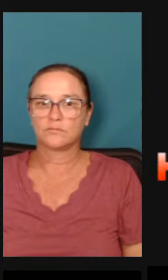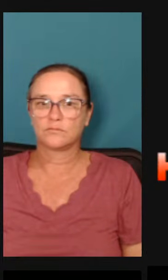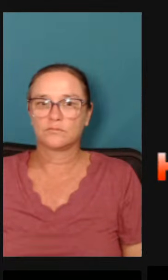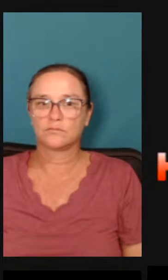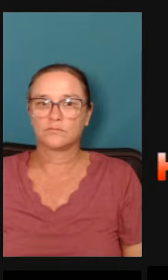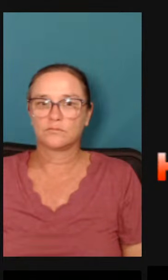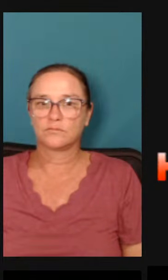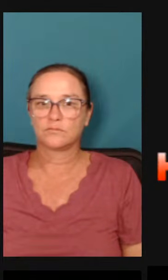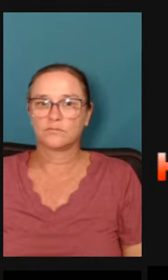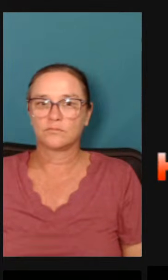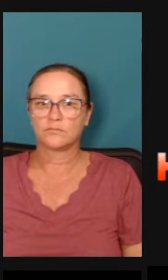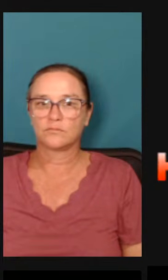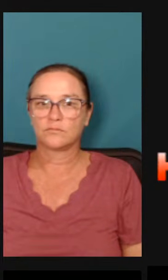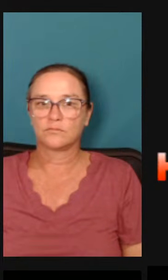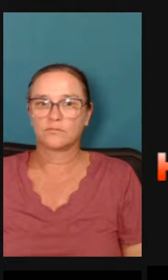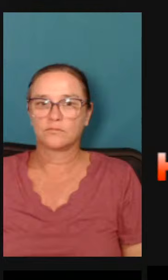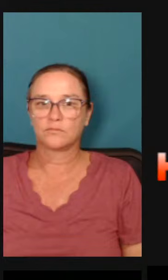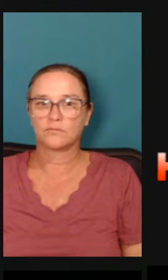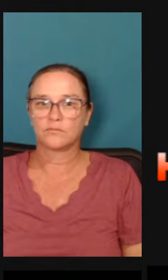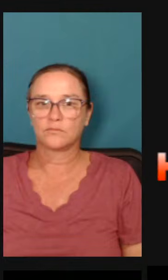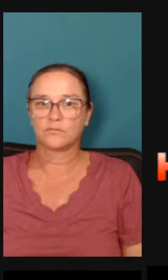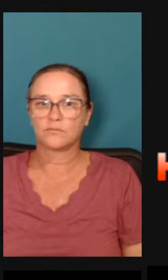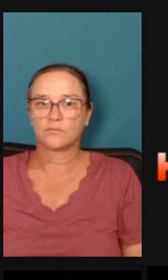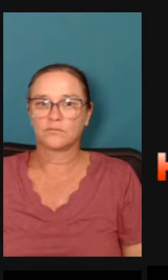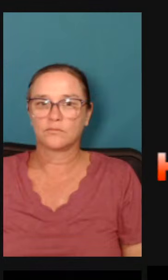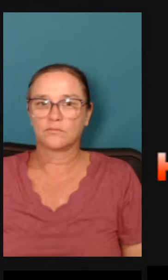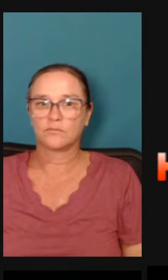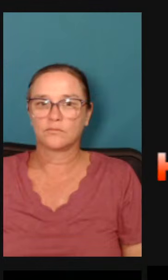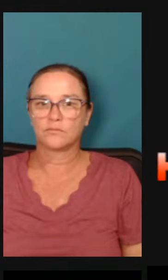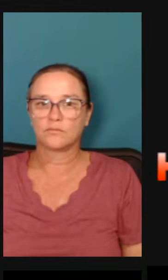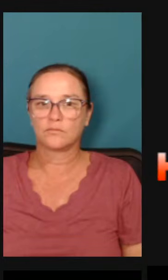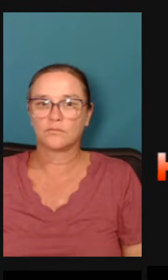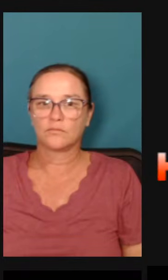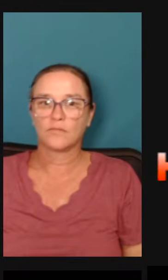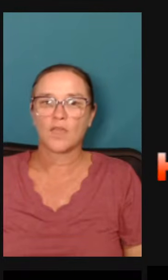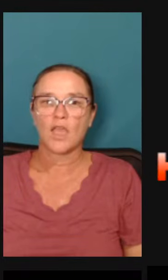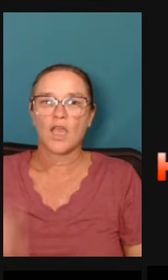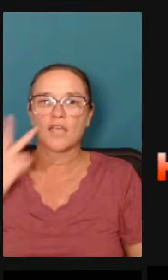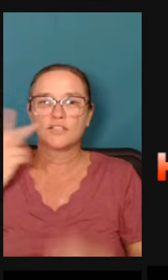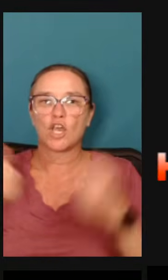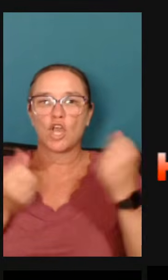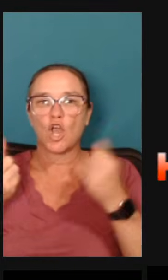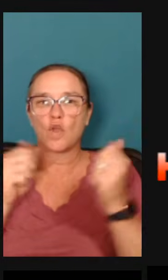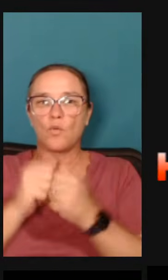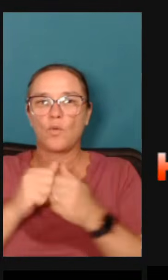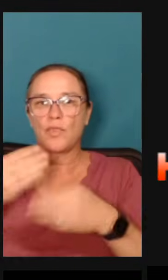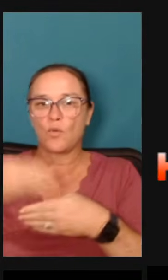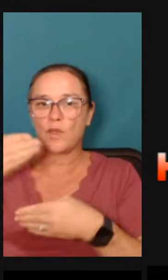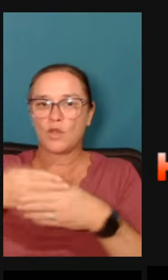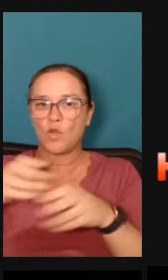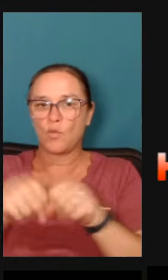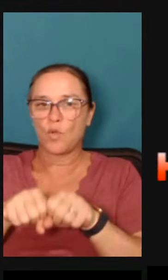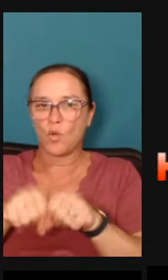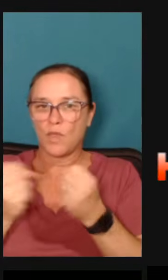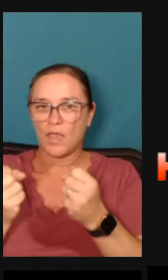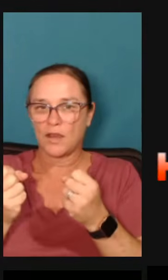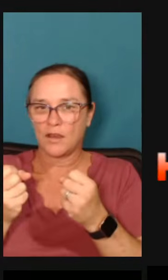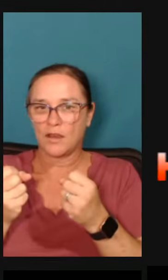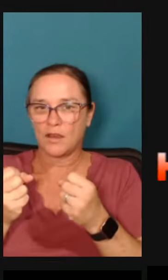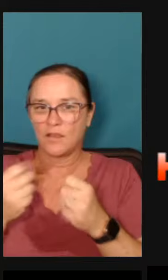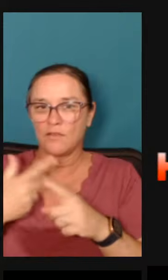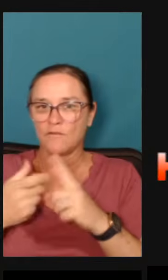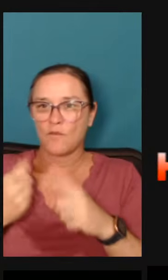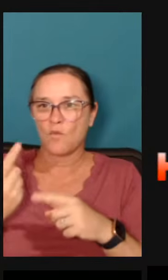too, of a Kīlauea car with the window broken. just The back littered with Tephra. from one of these pieces.